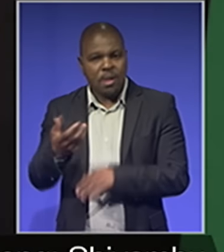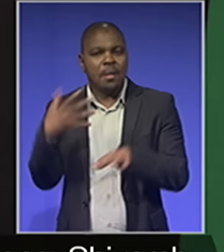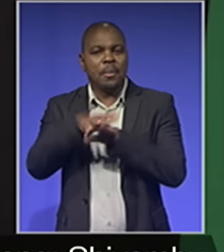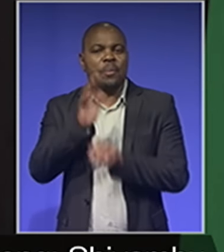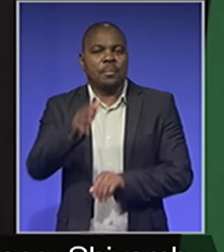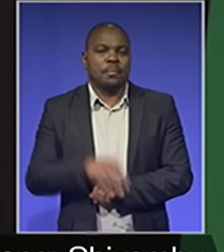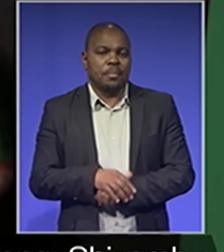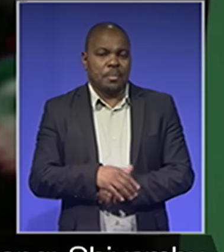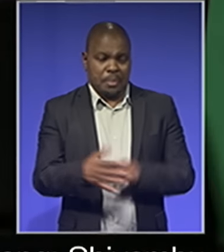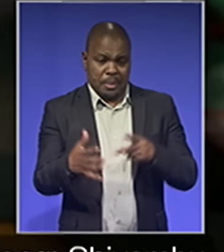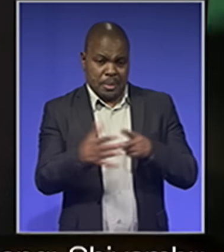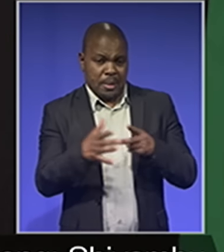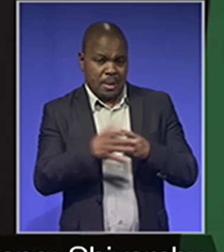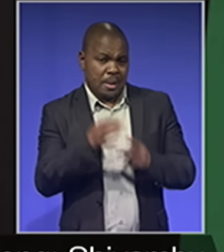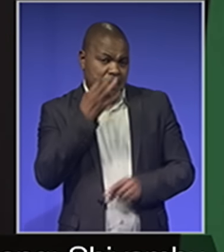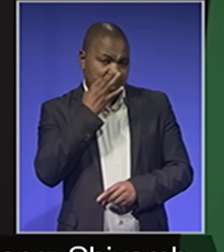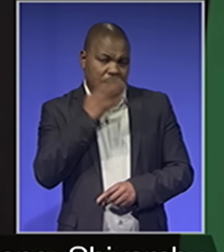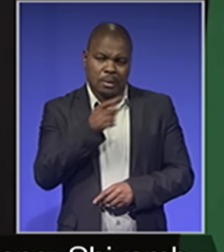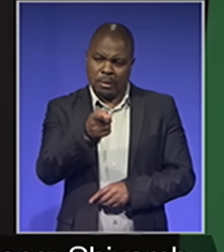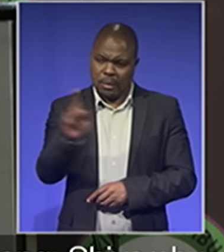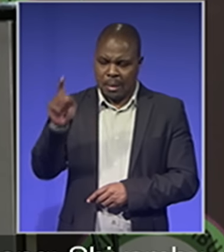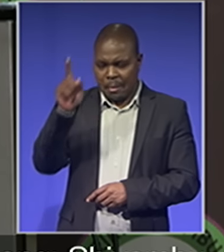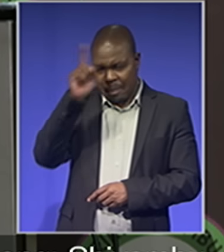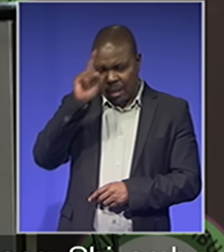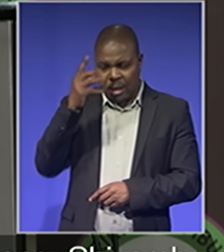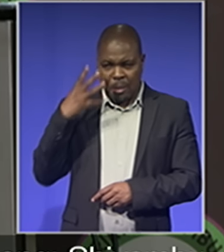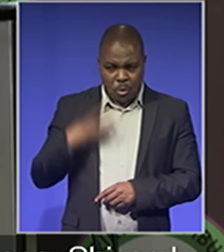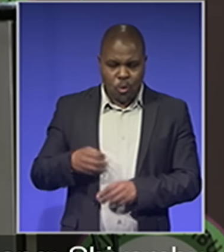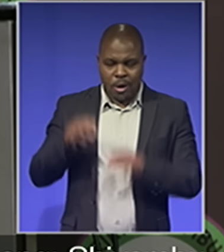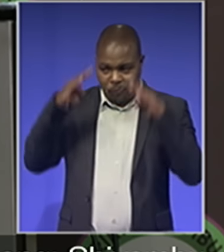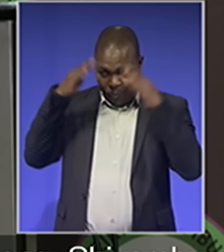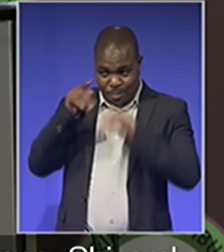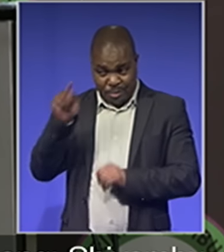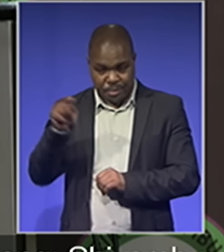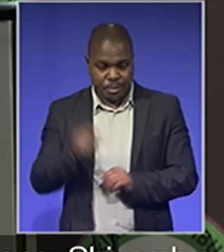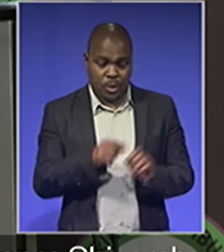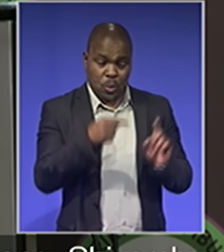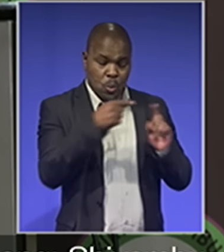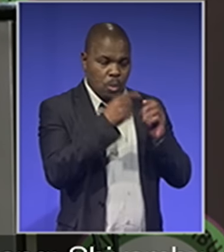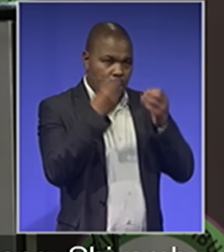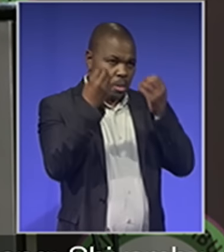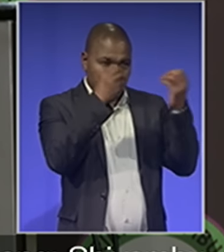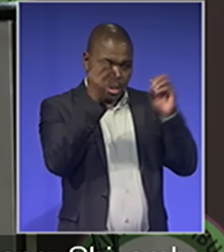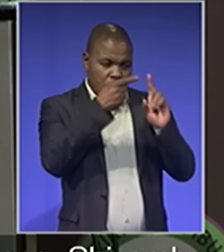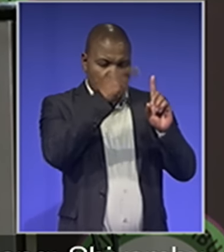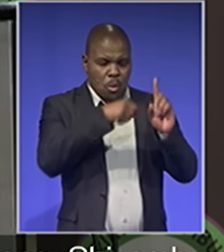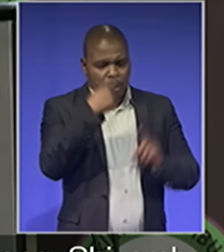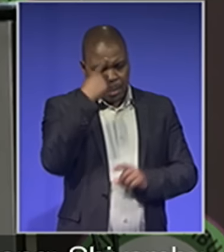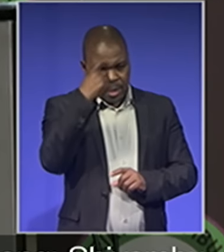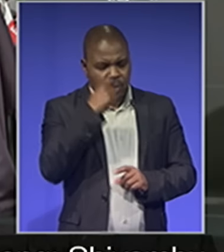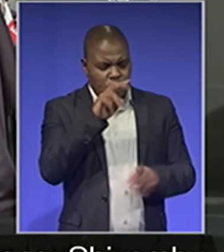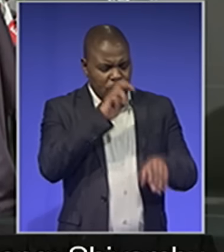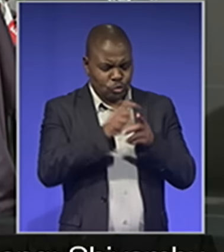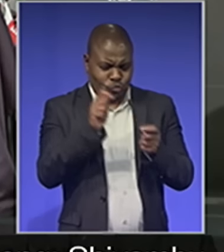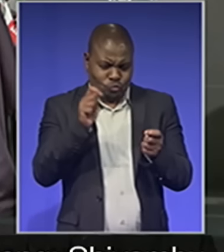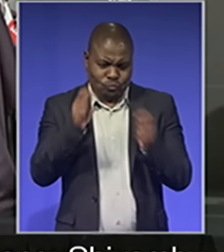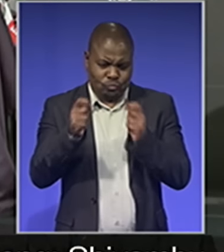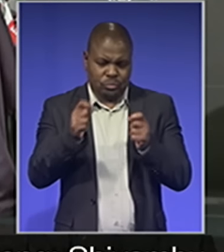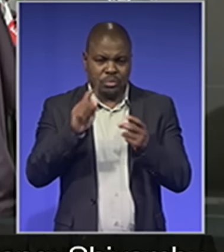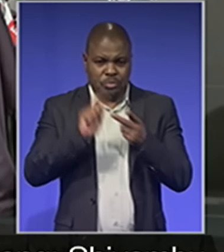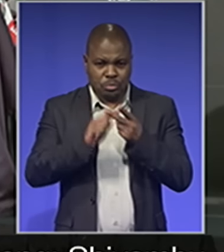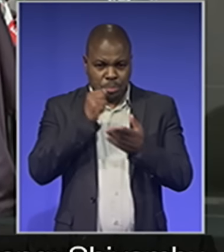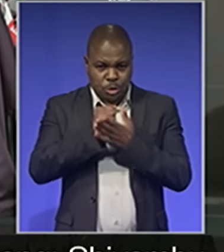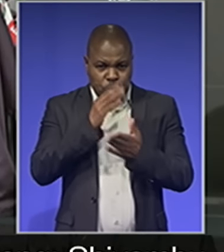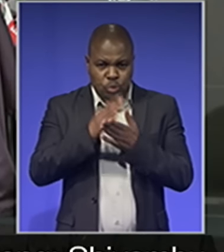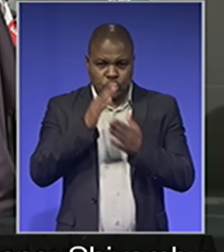sešwa seo le reng ke khumanego ya bantsho. Shivambu o dumela gore seo se tshwanetse go rarabololwa go mekamekana le go